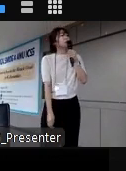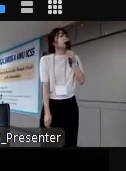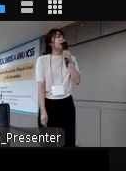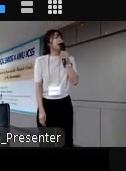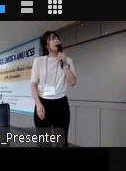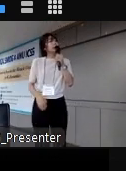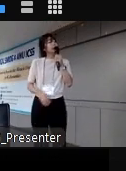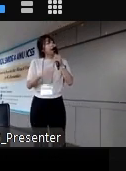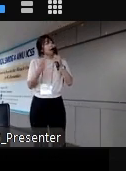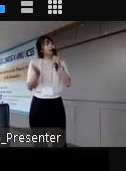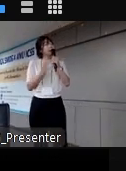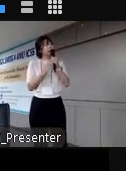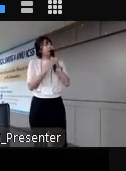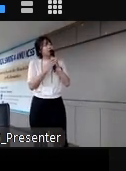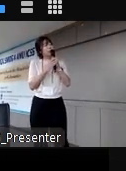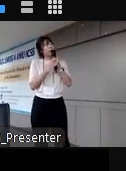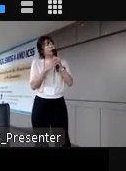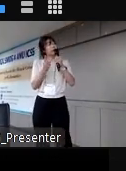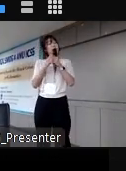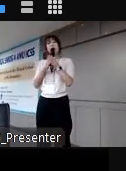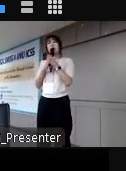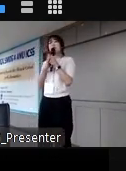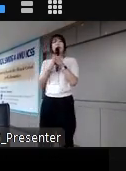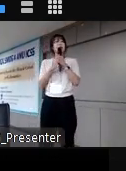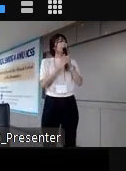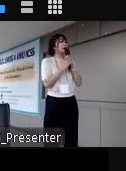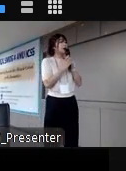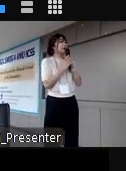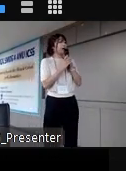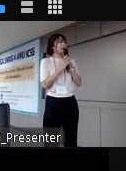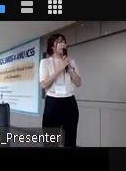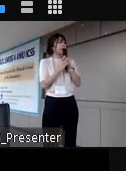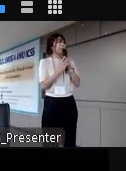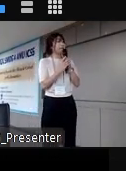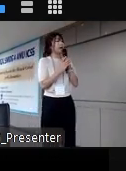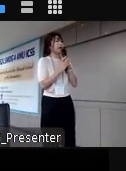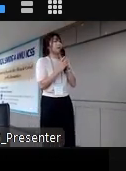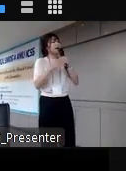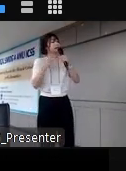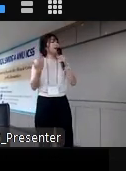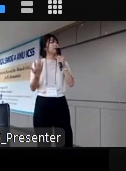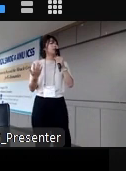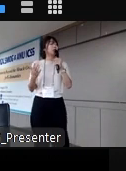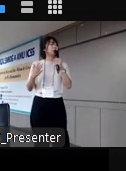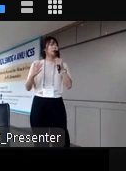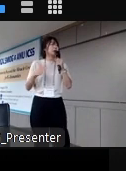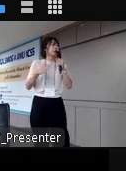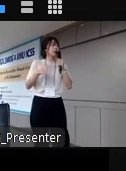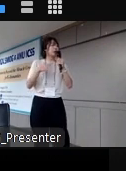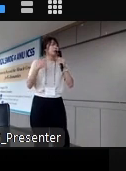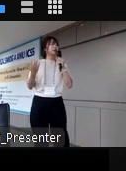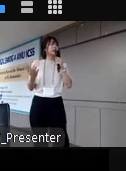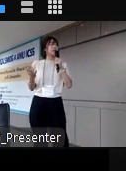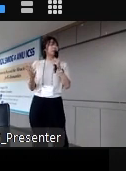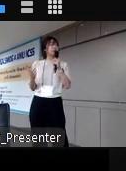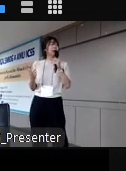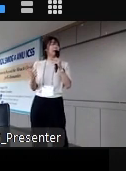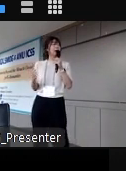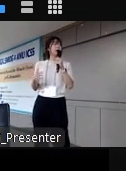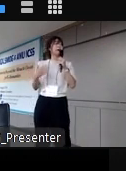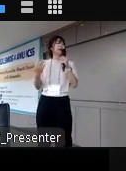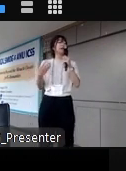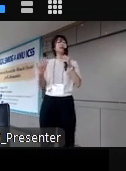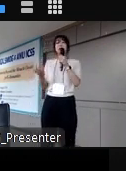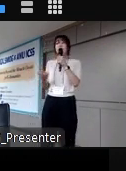So we consulted 3 native signers of ASL, asked them to judge 30 sentences that varied